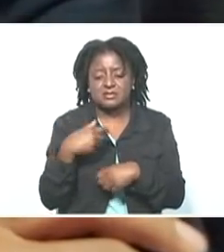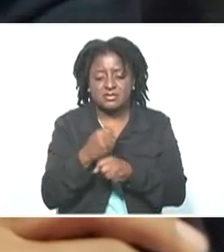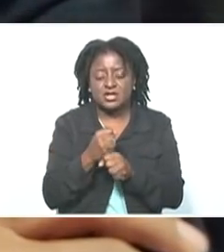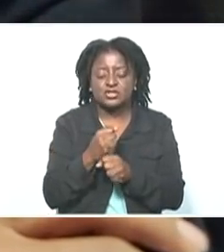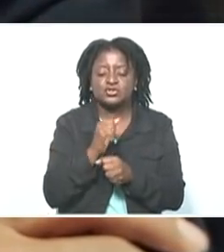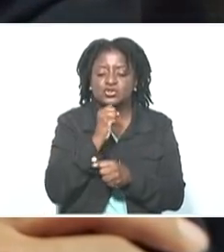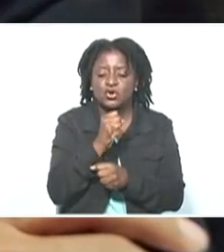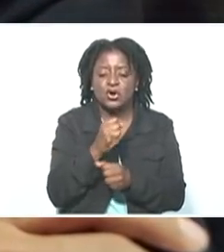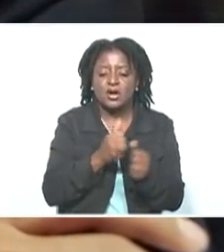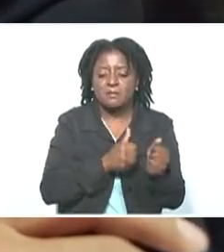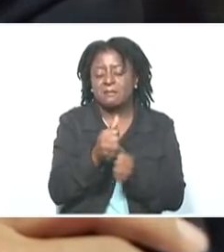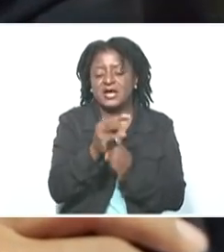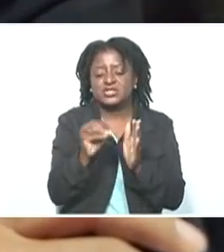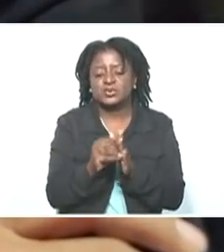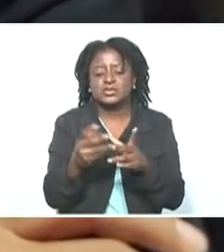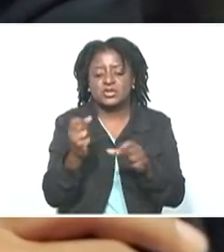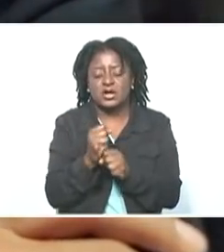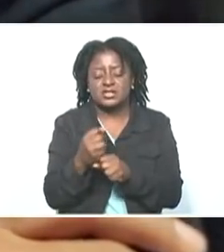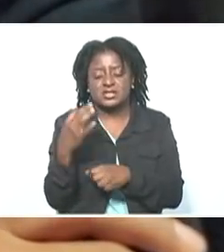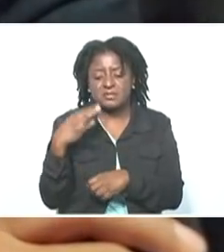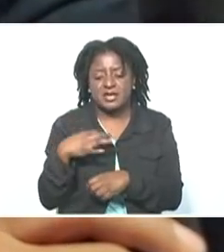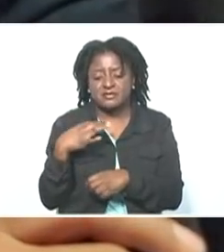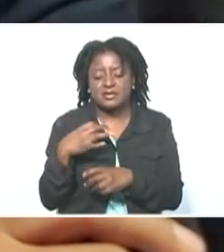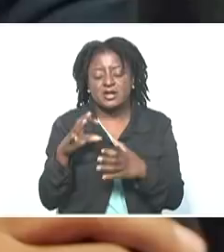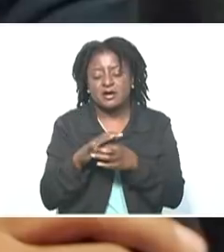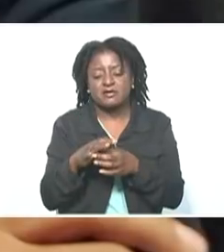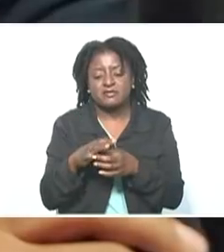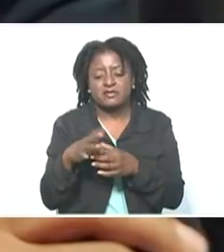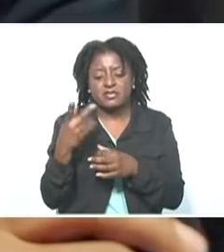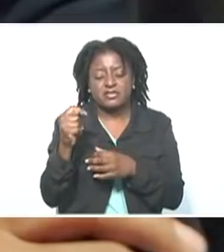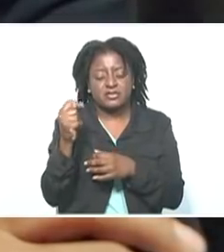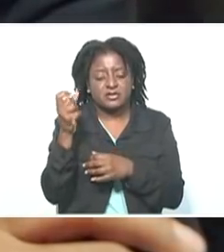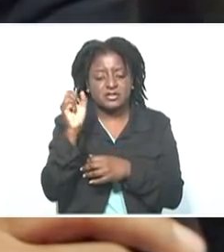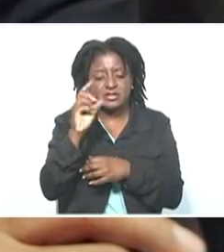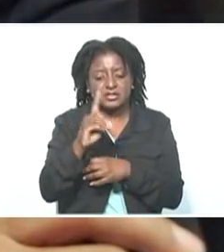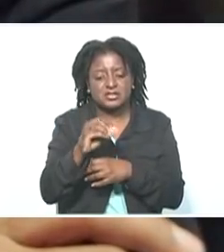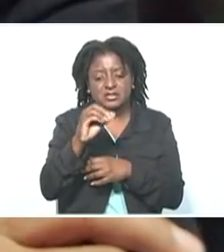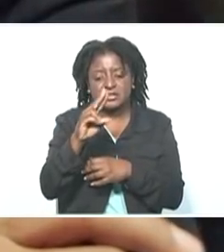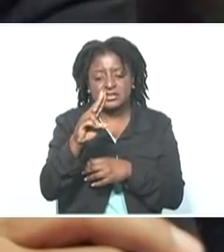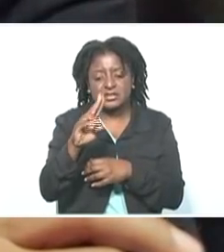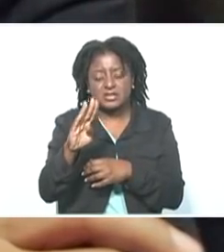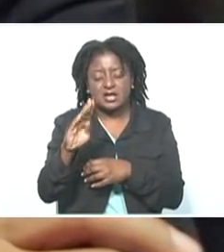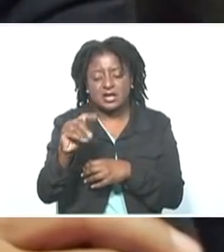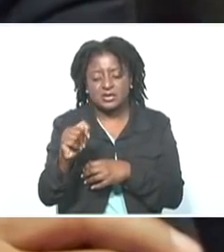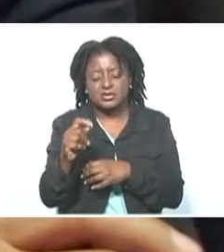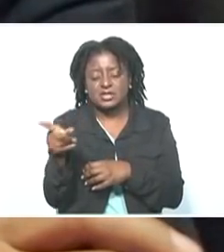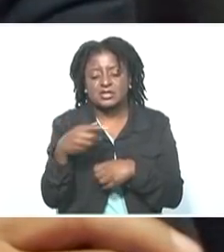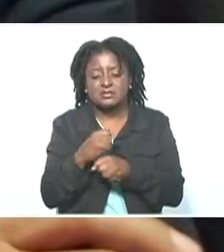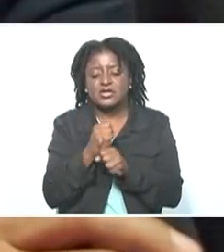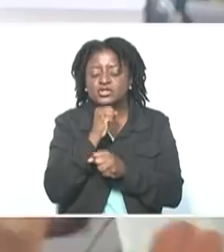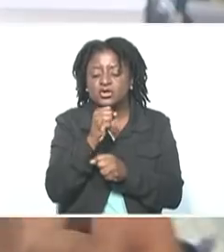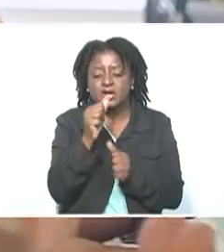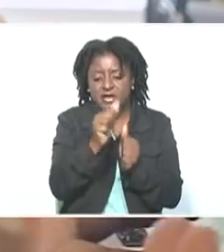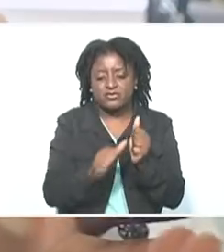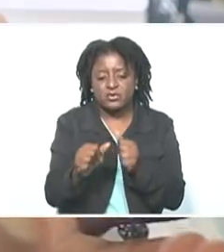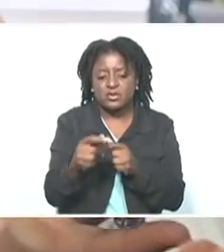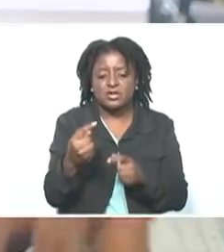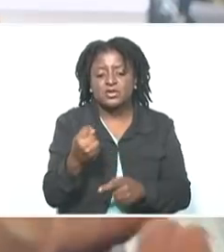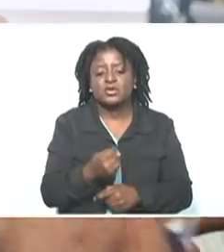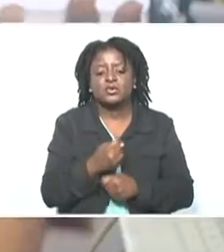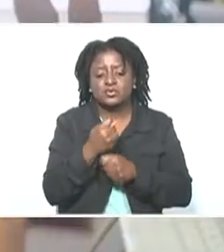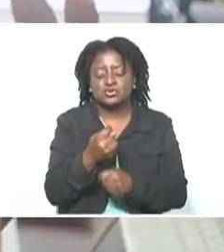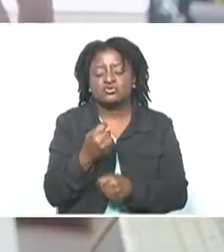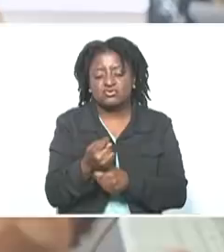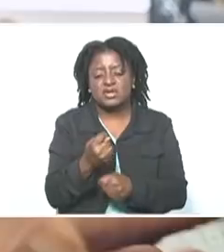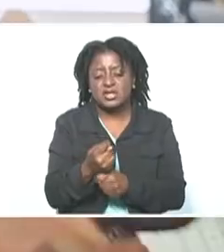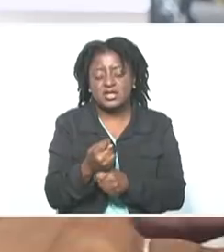getting the benefit of the doubt. At the end of the day, Keith was just that person that he made sure everybody was treated equally. ZNS Traffic